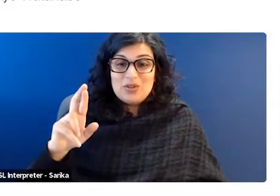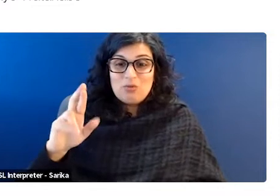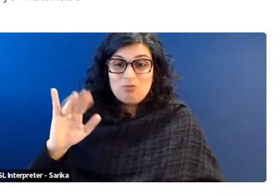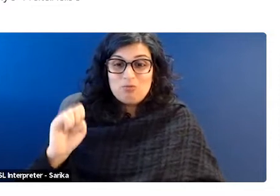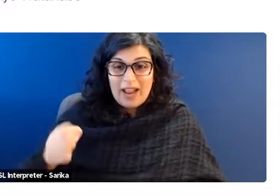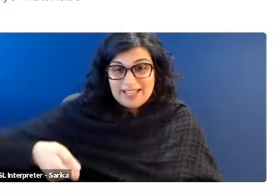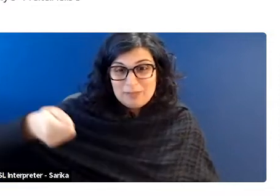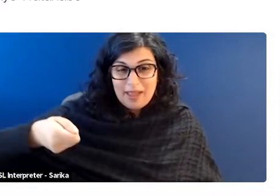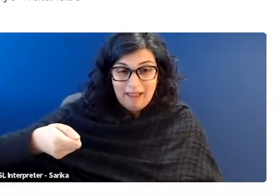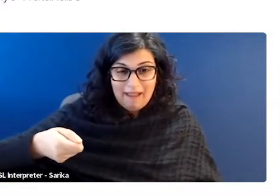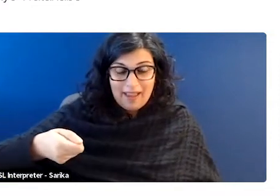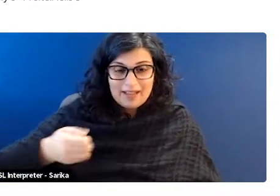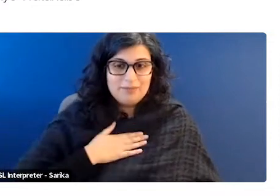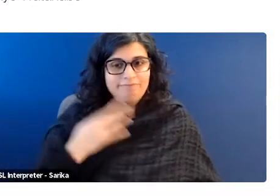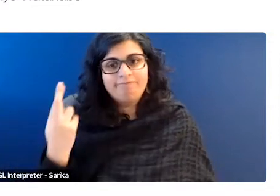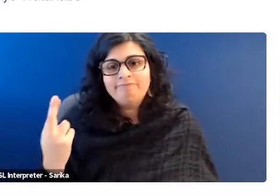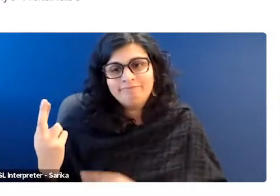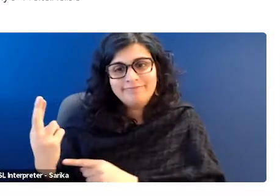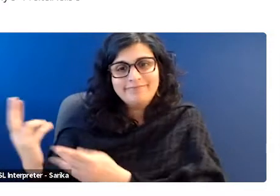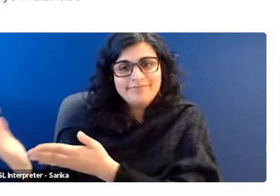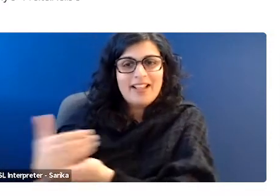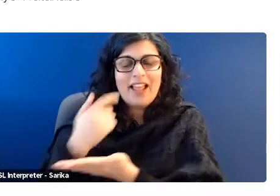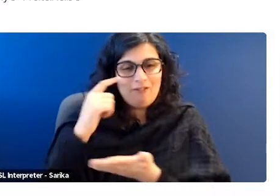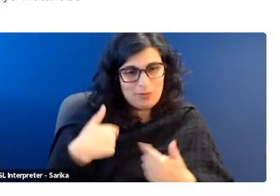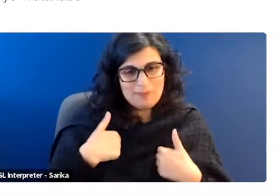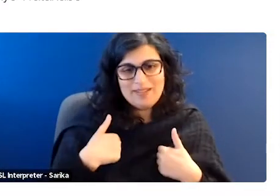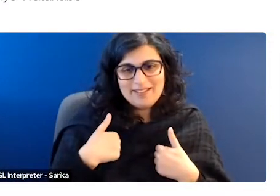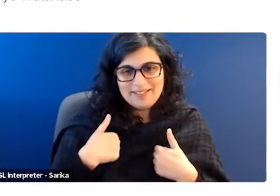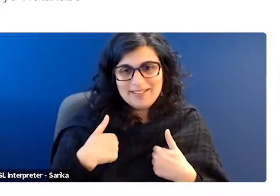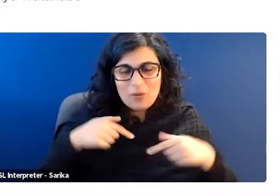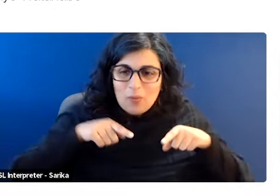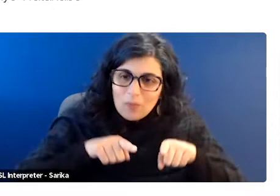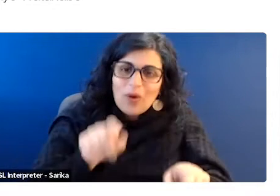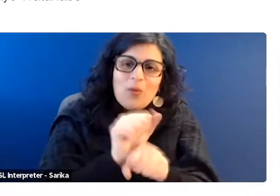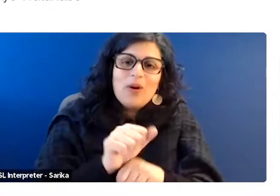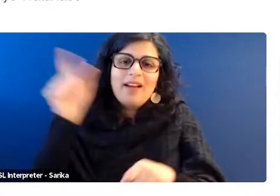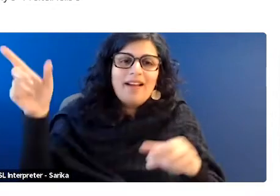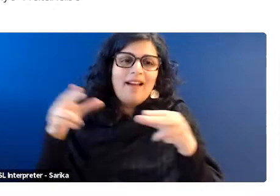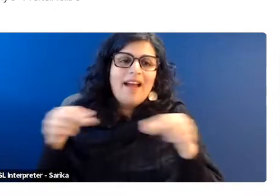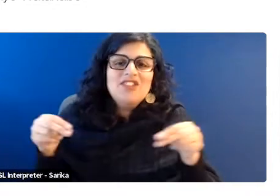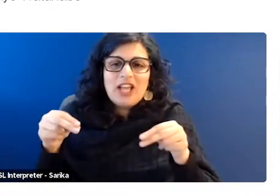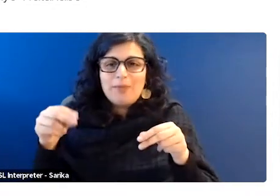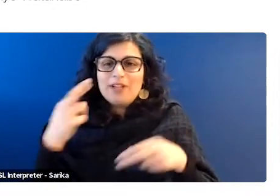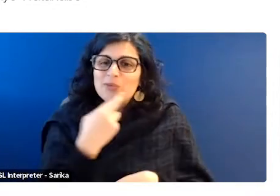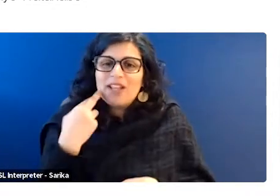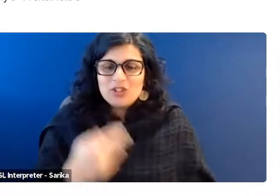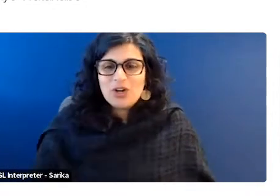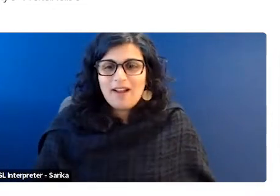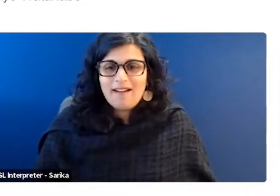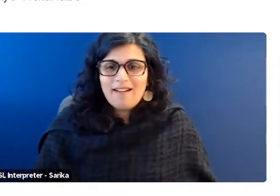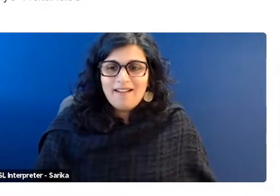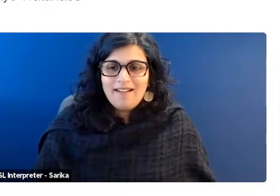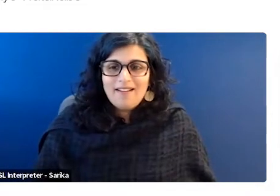with that my best friend collected for me while working at a Japanese restaurant, because of all the